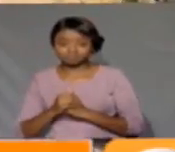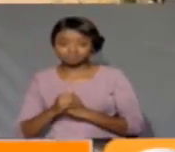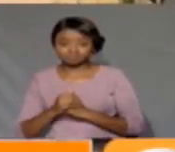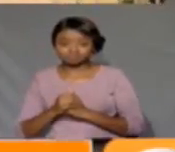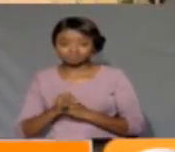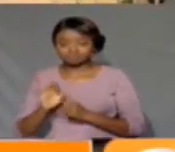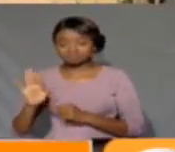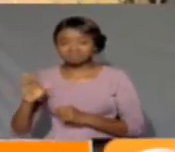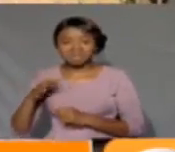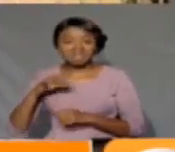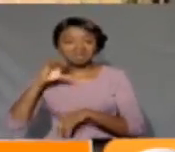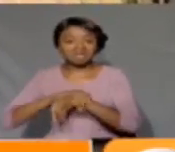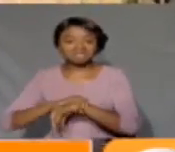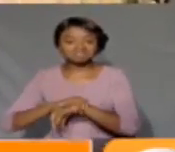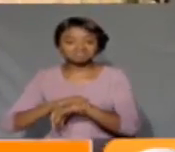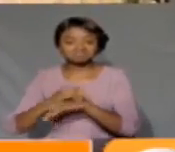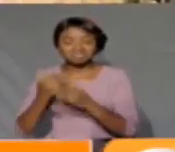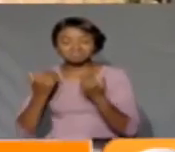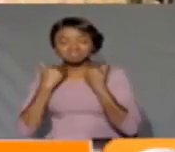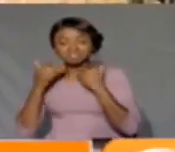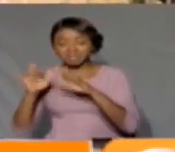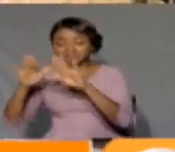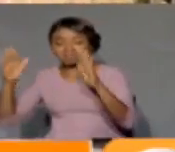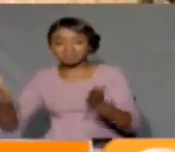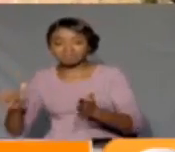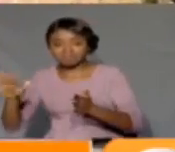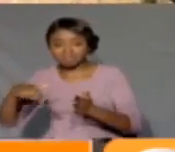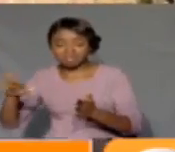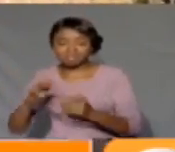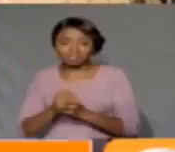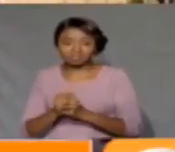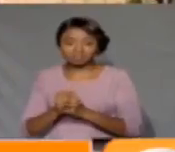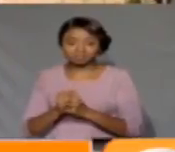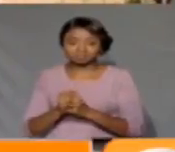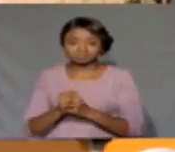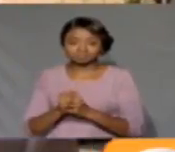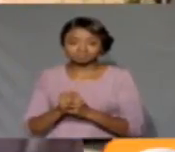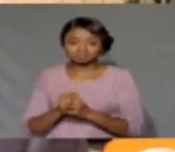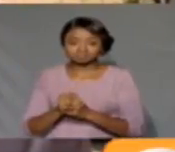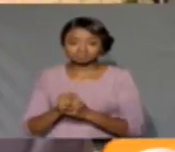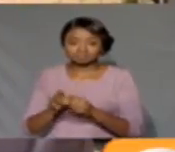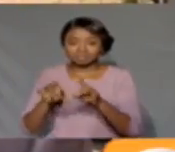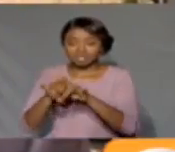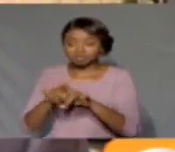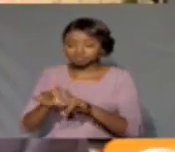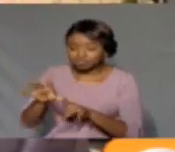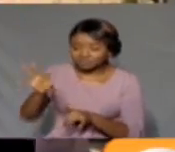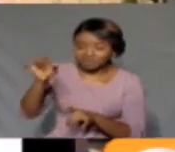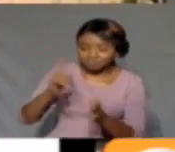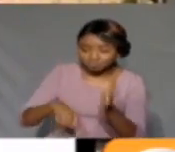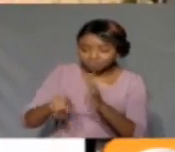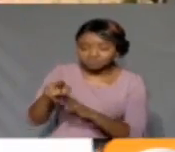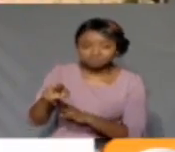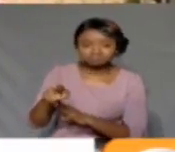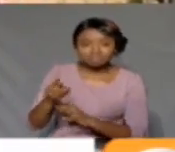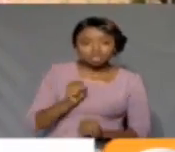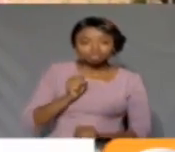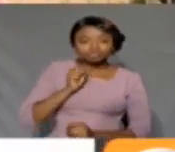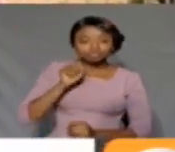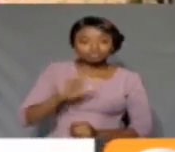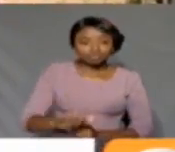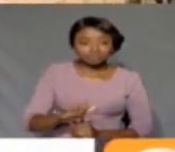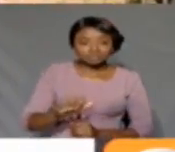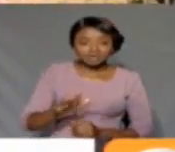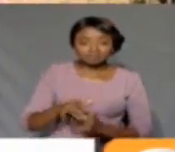in a bed, facing downwards, and later on she also went to the next room and she was able to find out the